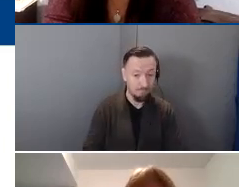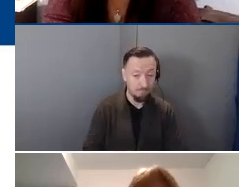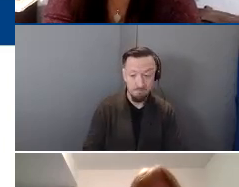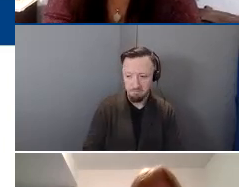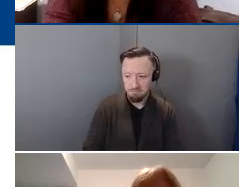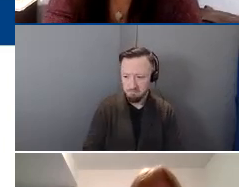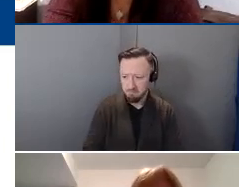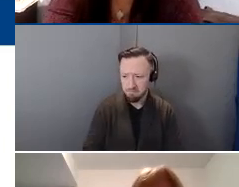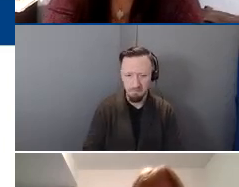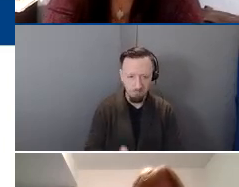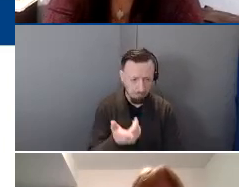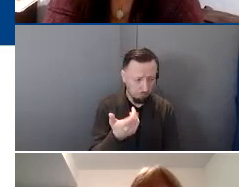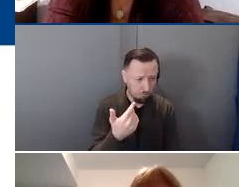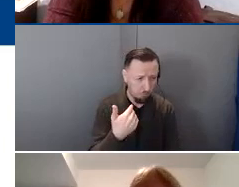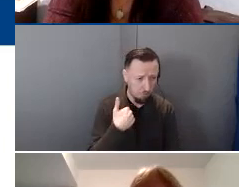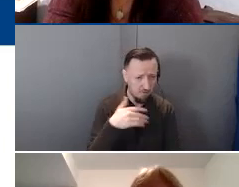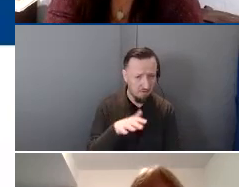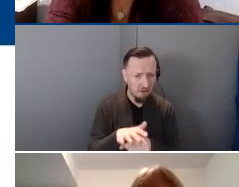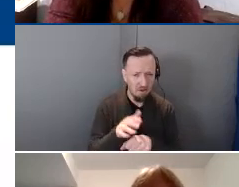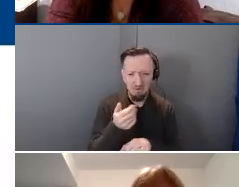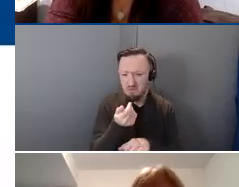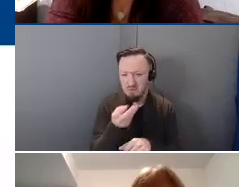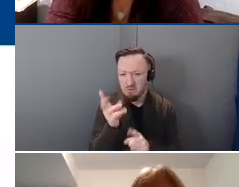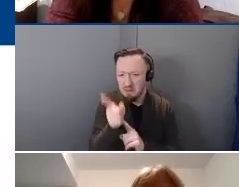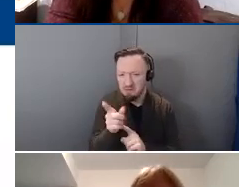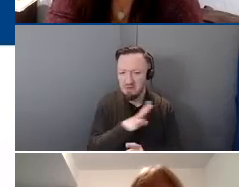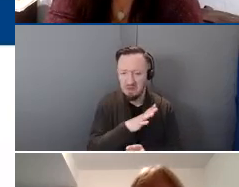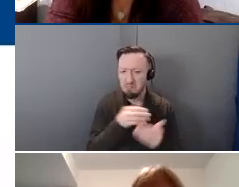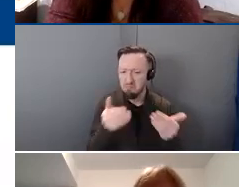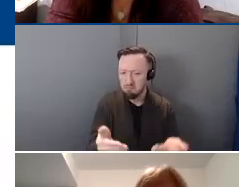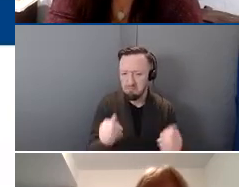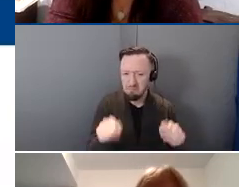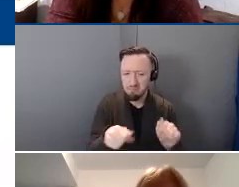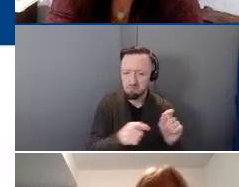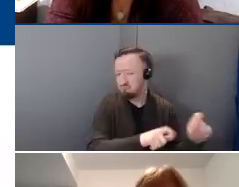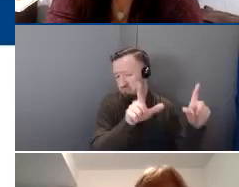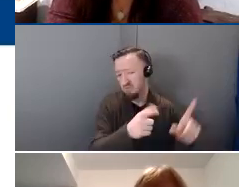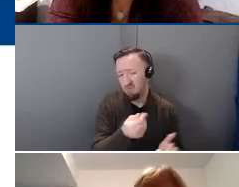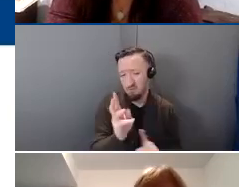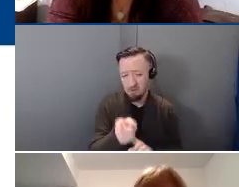Yeah. If you have enough time, Amanda, just if it takes us a few minutes, sure, why not? Just show it up there.